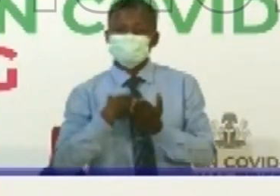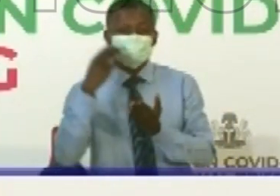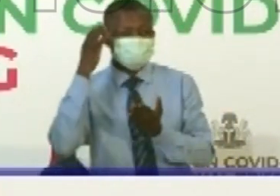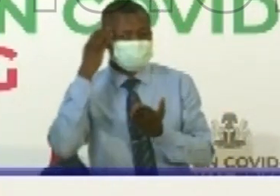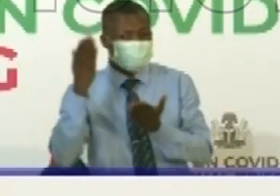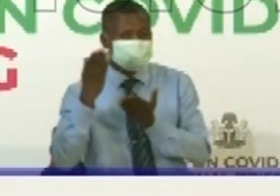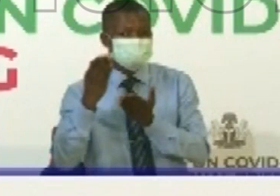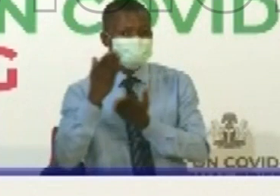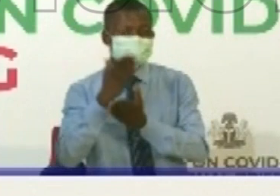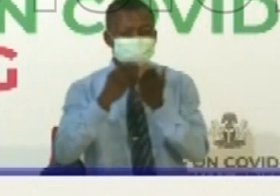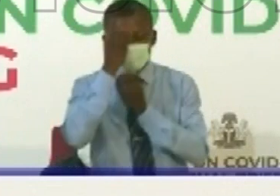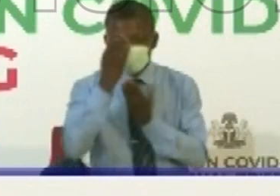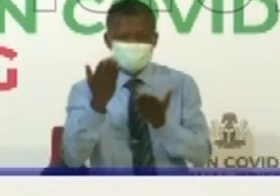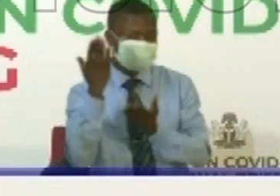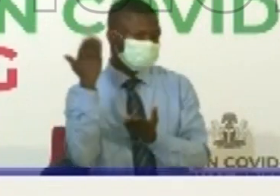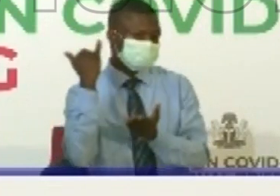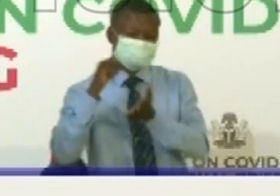of days ago that